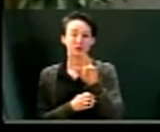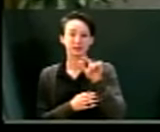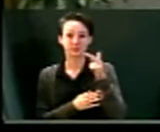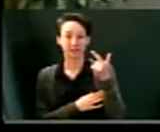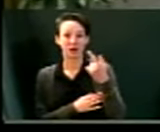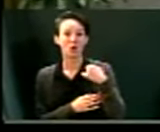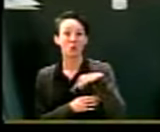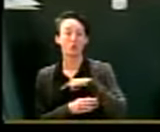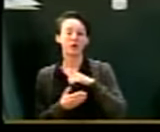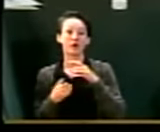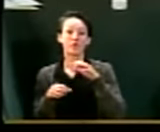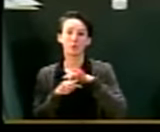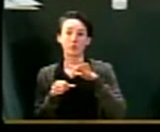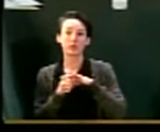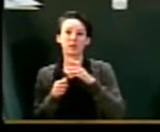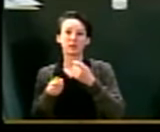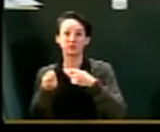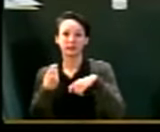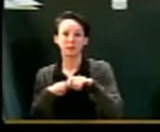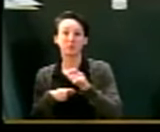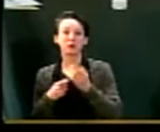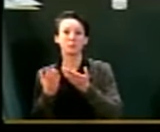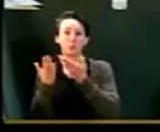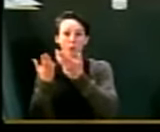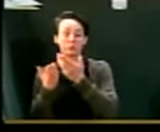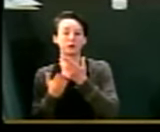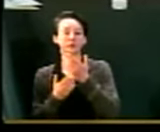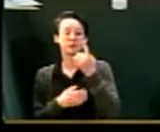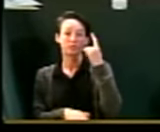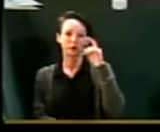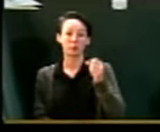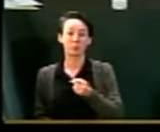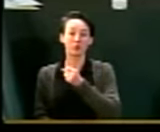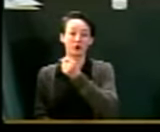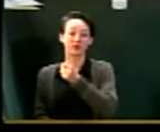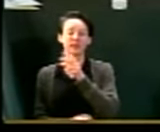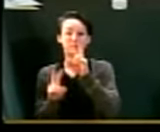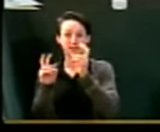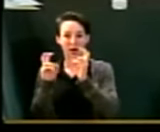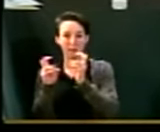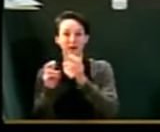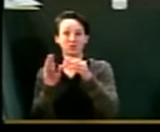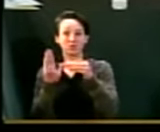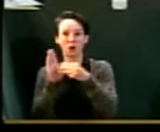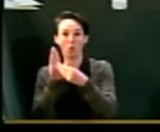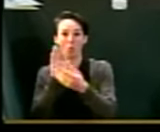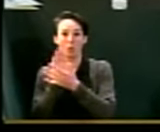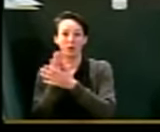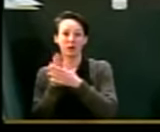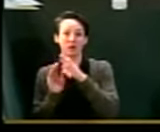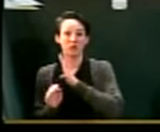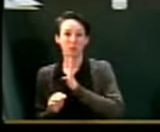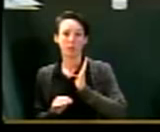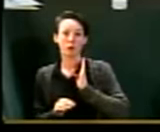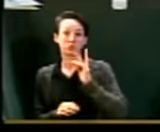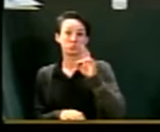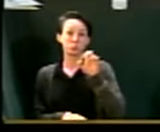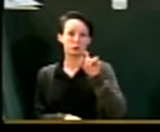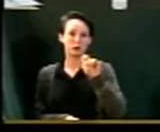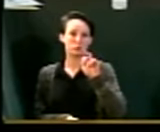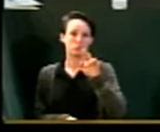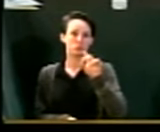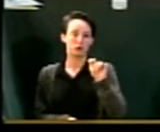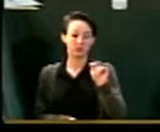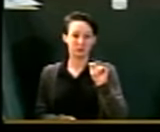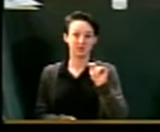a substitute motion to put this topic on the board's retreat agenda to discuss how they